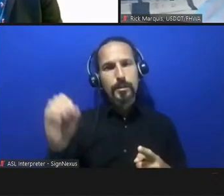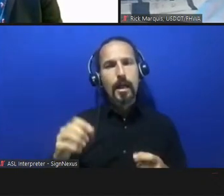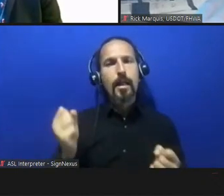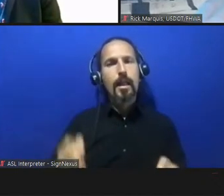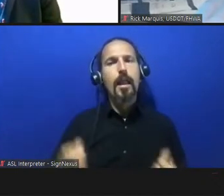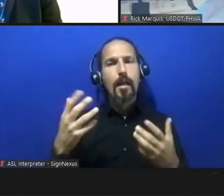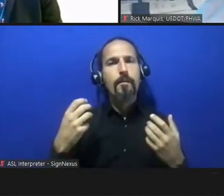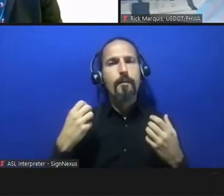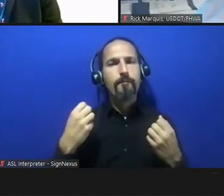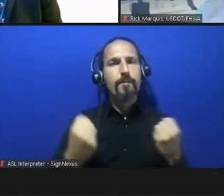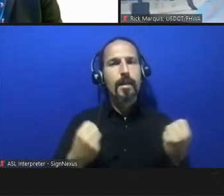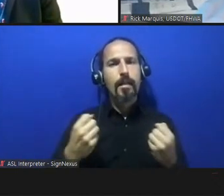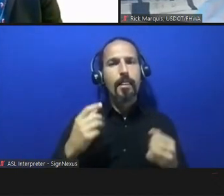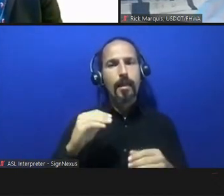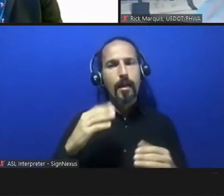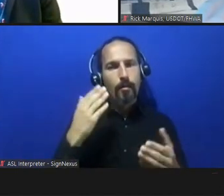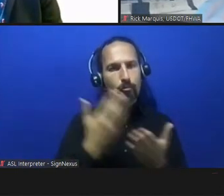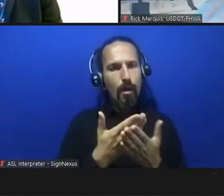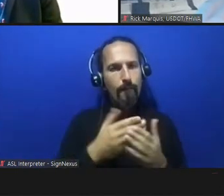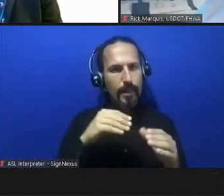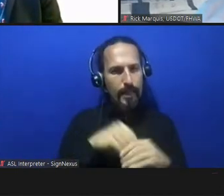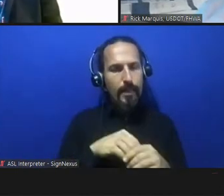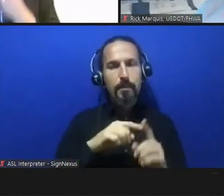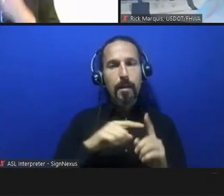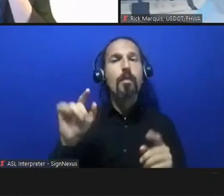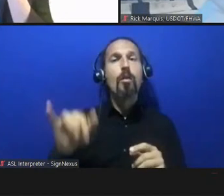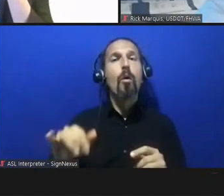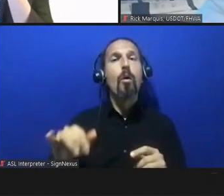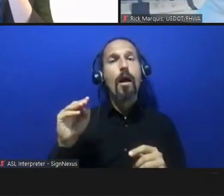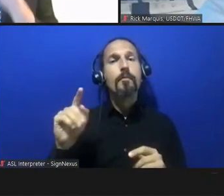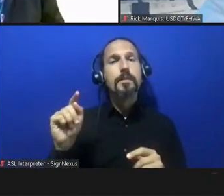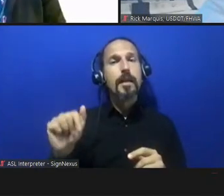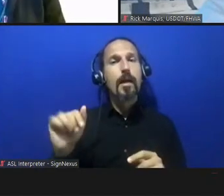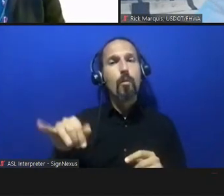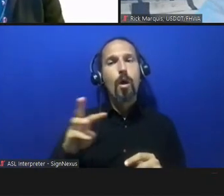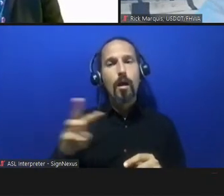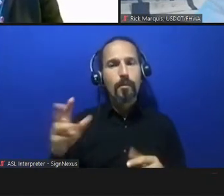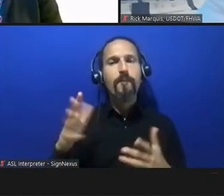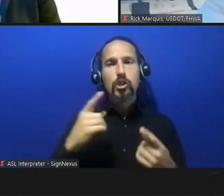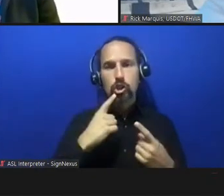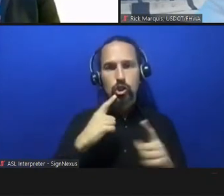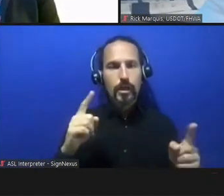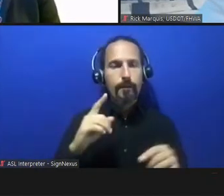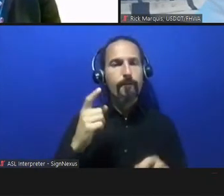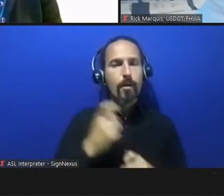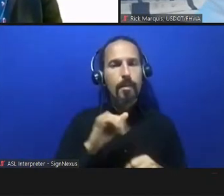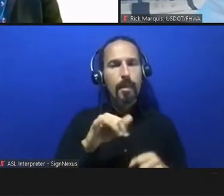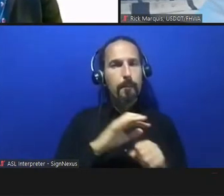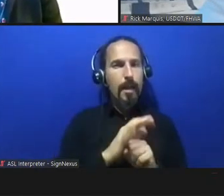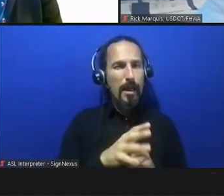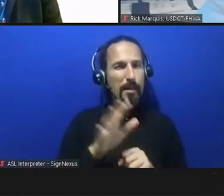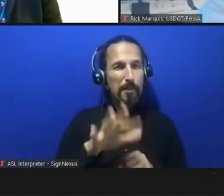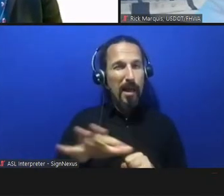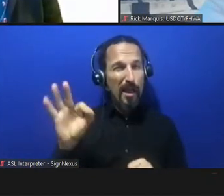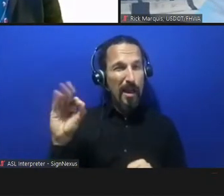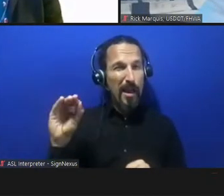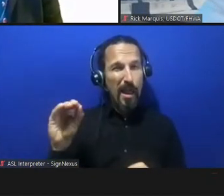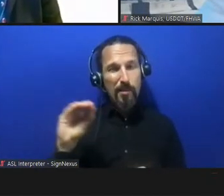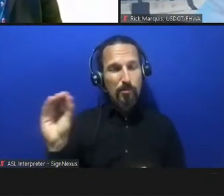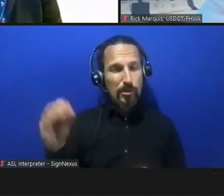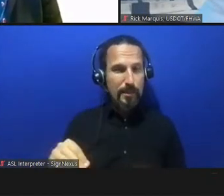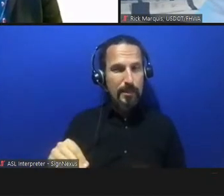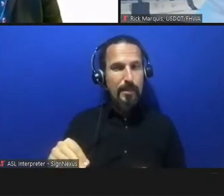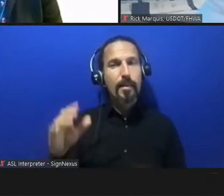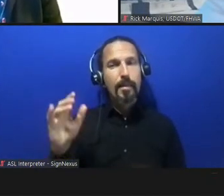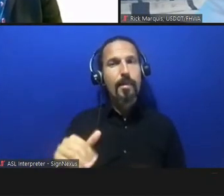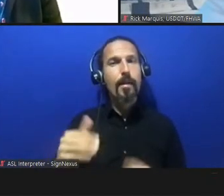heading in uh but according to the website the mta website we've already achieved that as part of the pandemic i think we're at 90 percent right